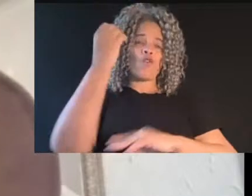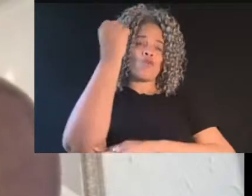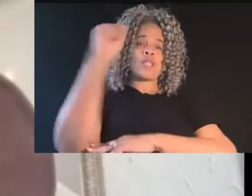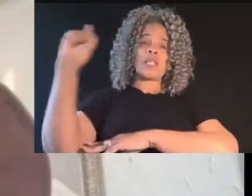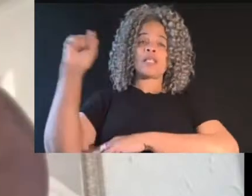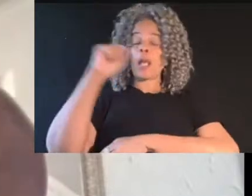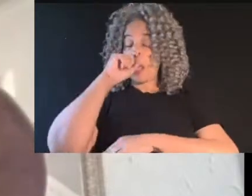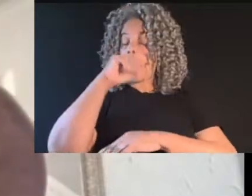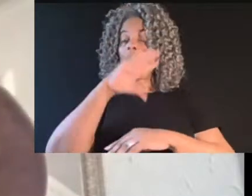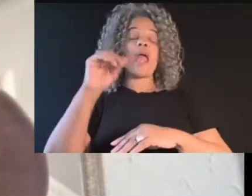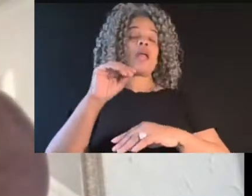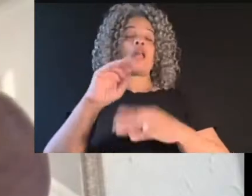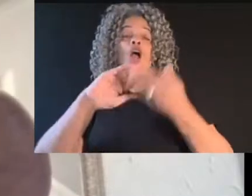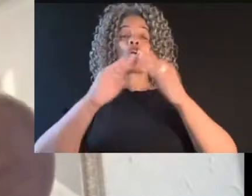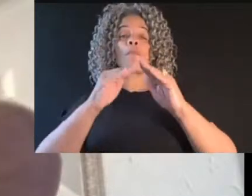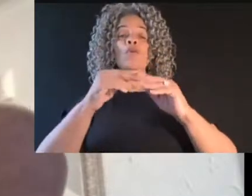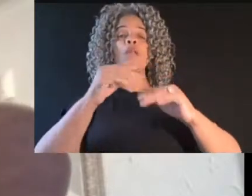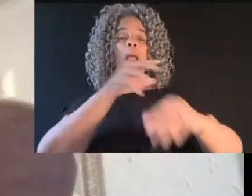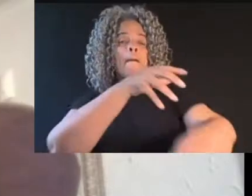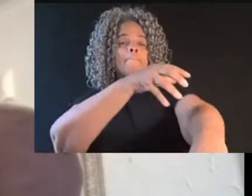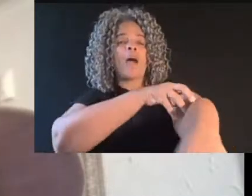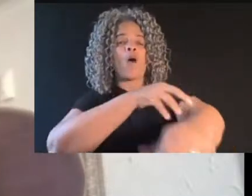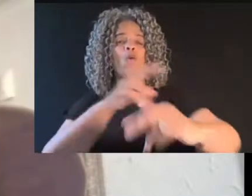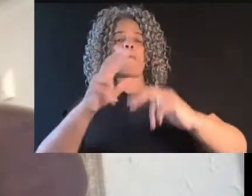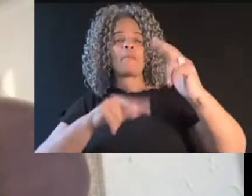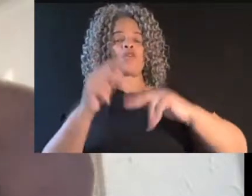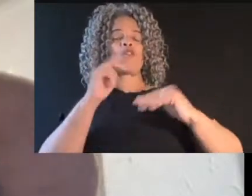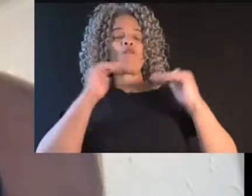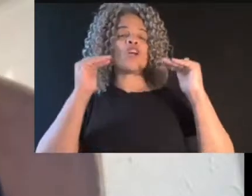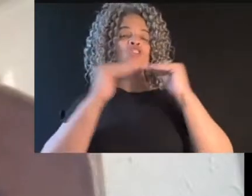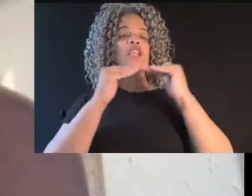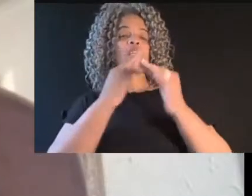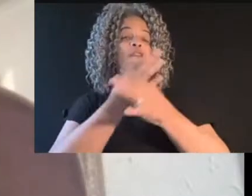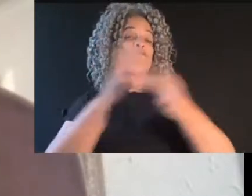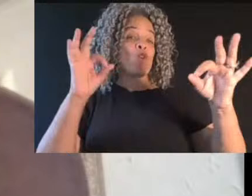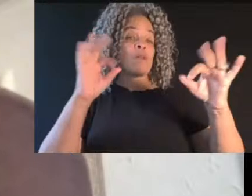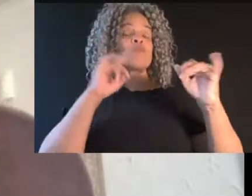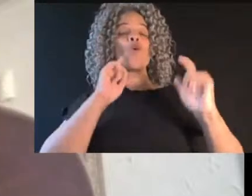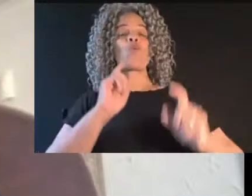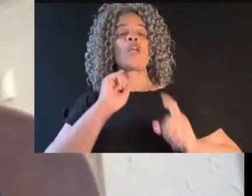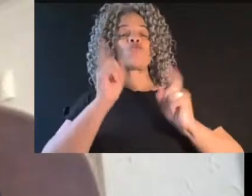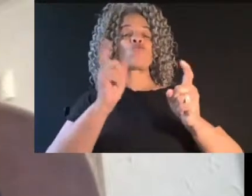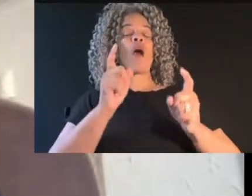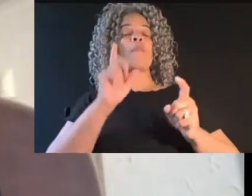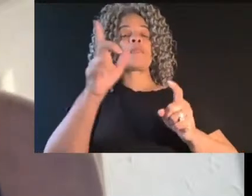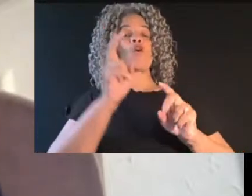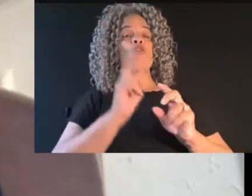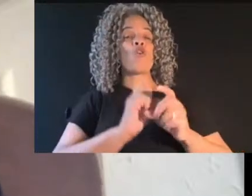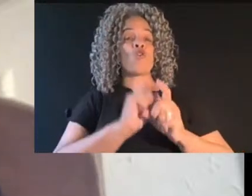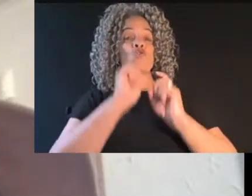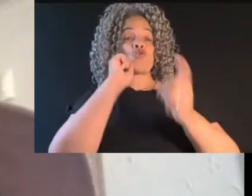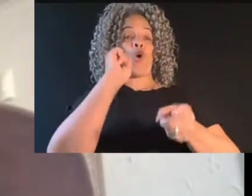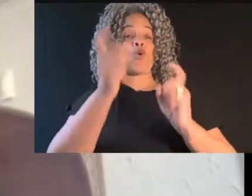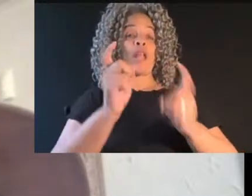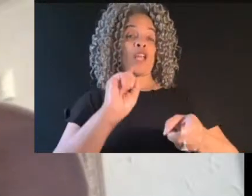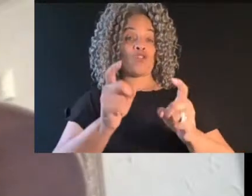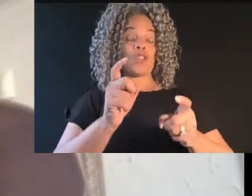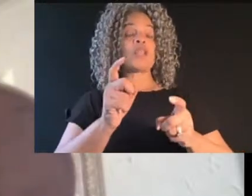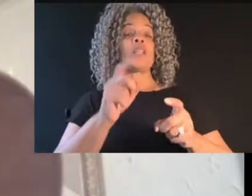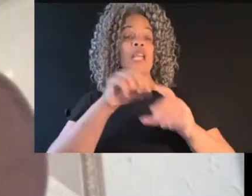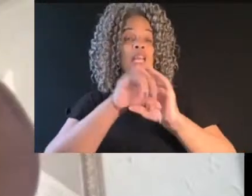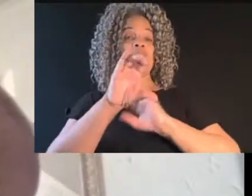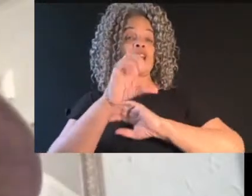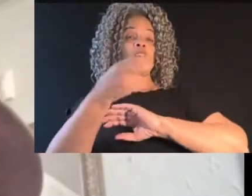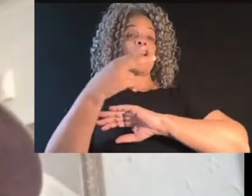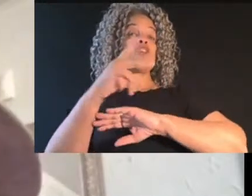community power building for justice and freedom. So we've dropped their donation link in the chat, and we'll also make sure to share it